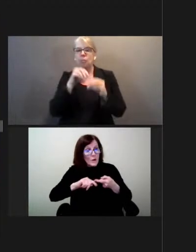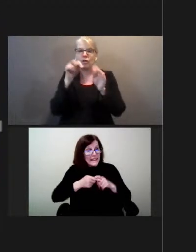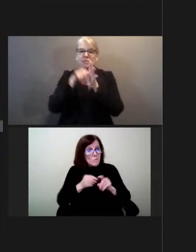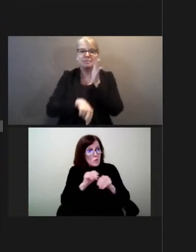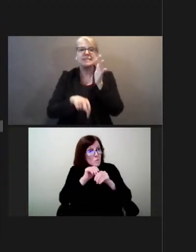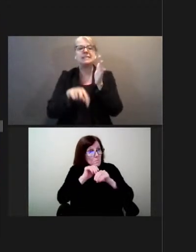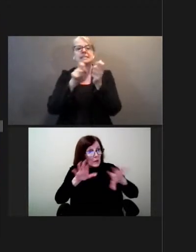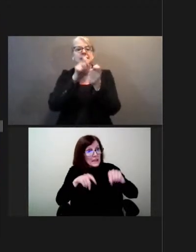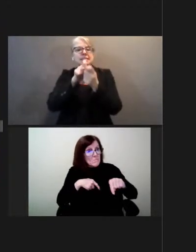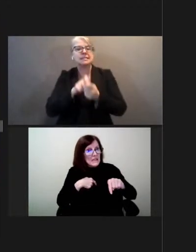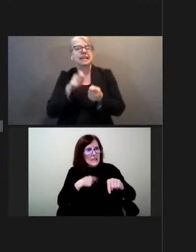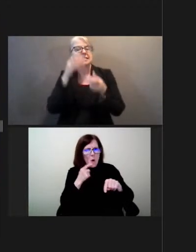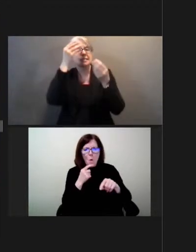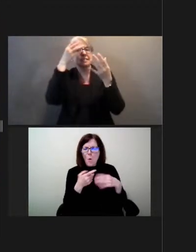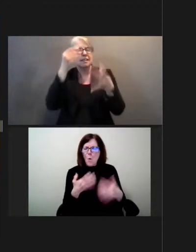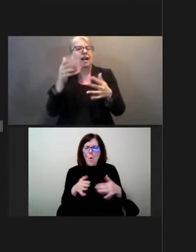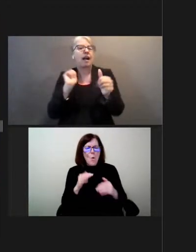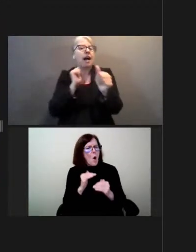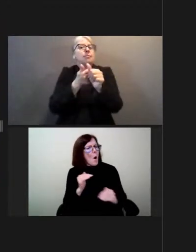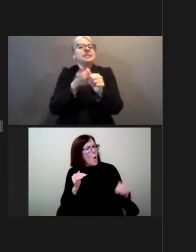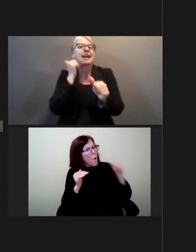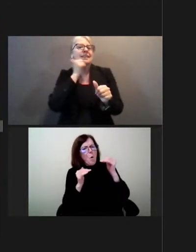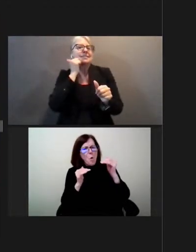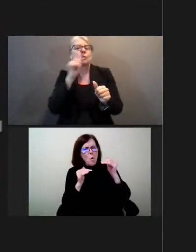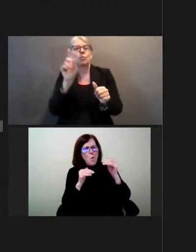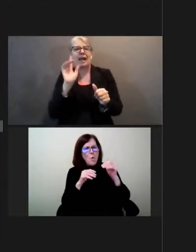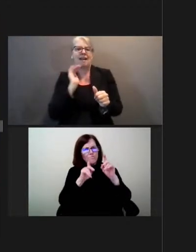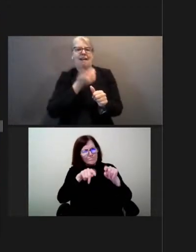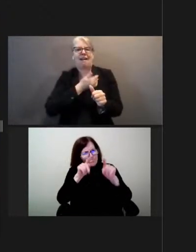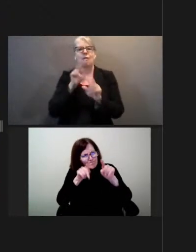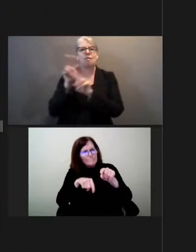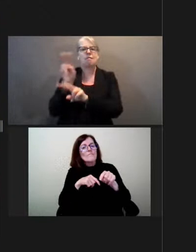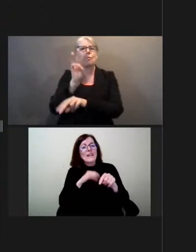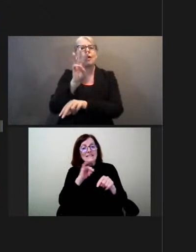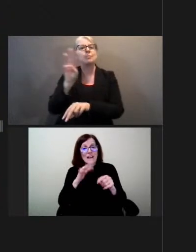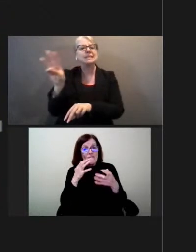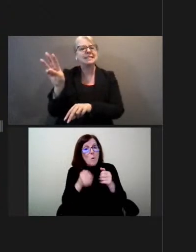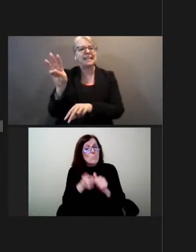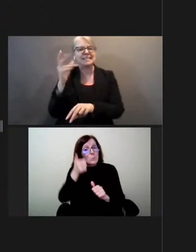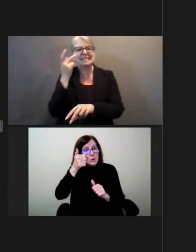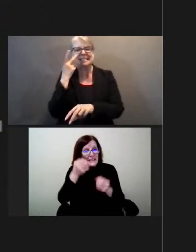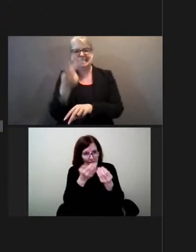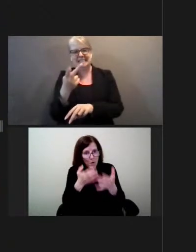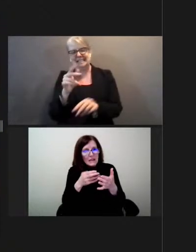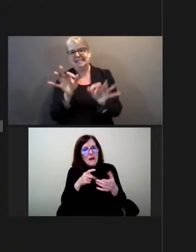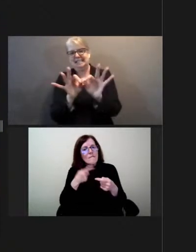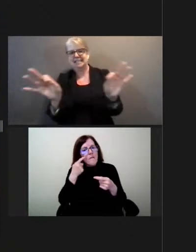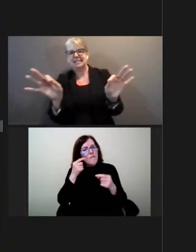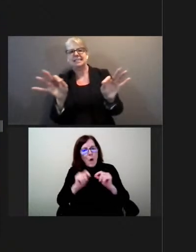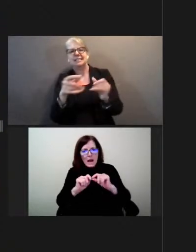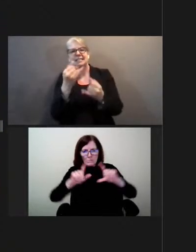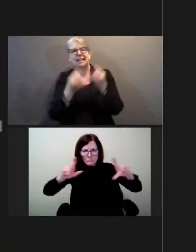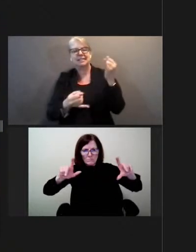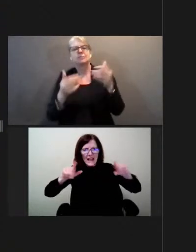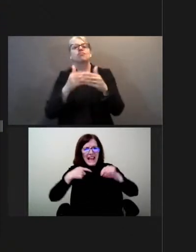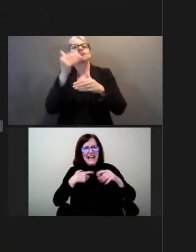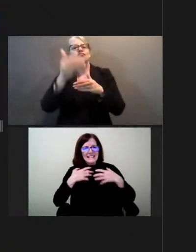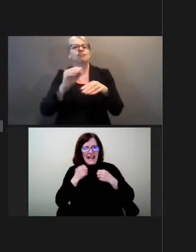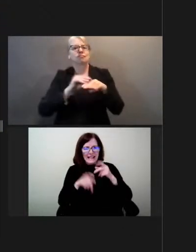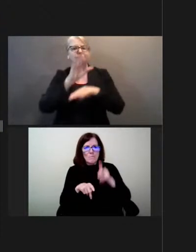available and updated daily on our website, which is shown at the bottom of the screen. And if I can have the next slide, please.